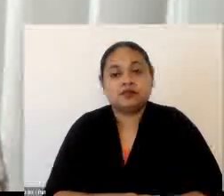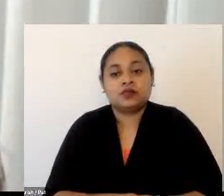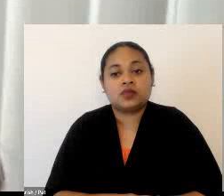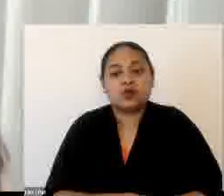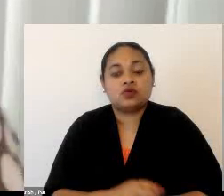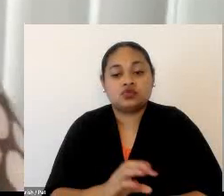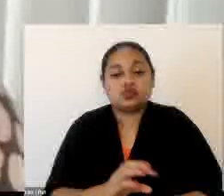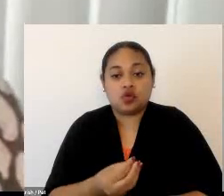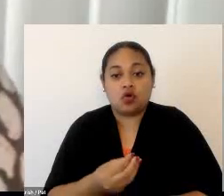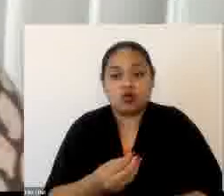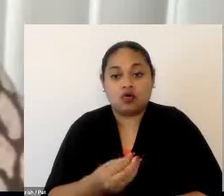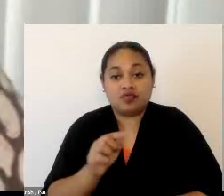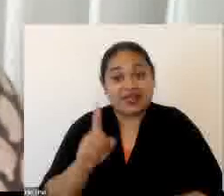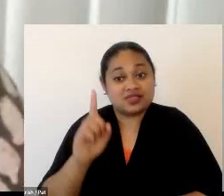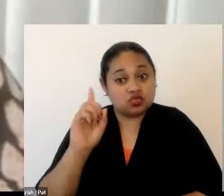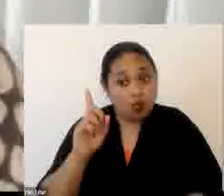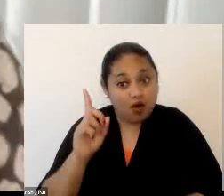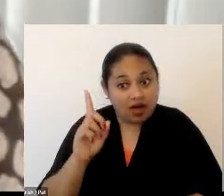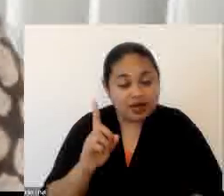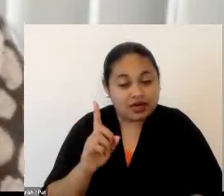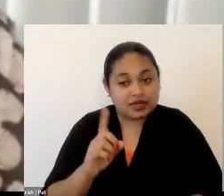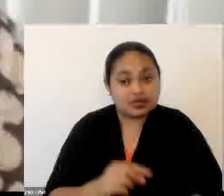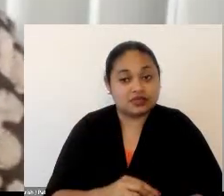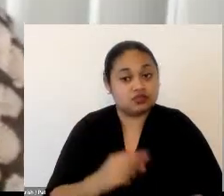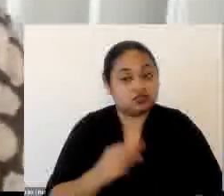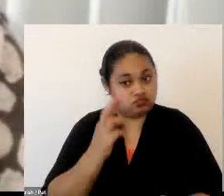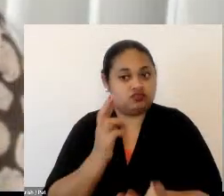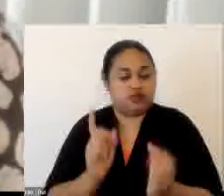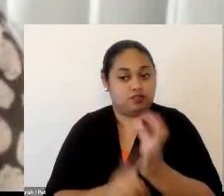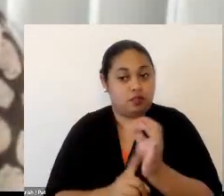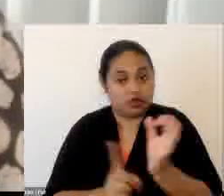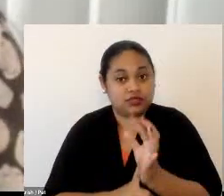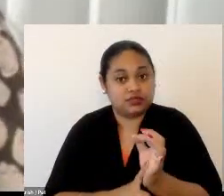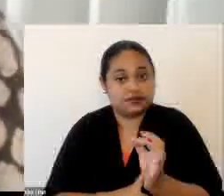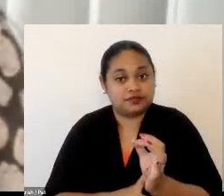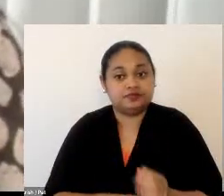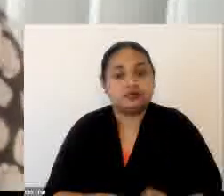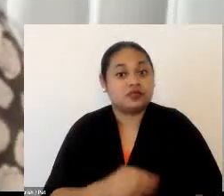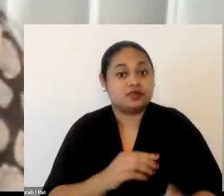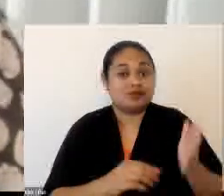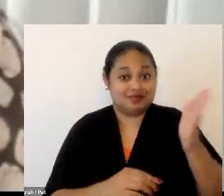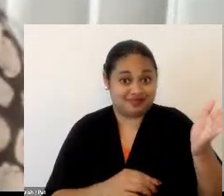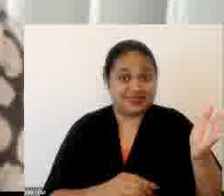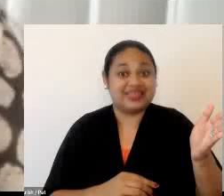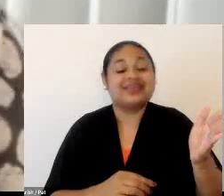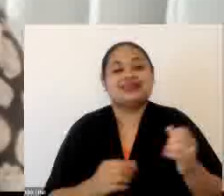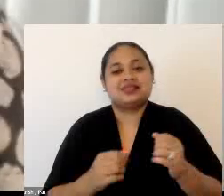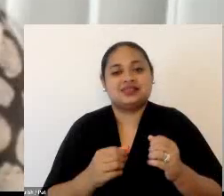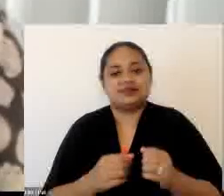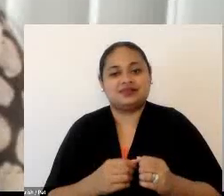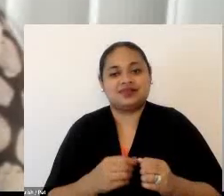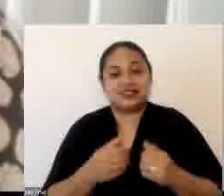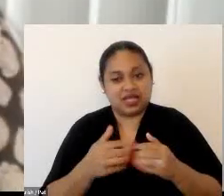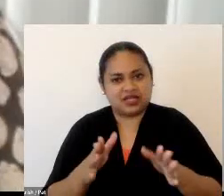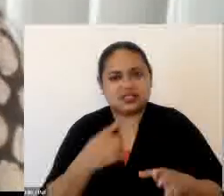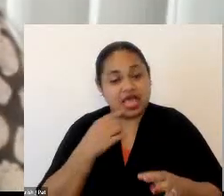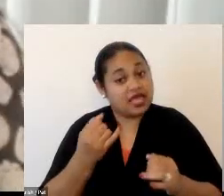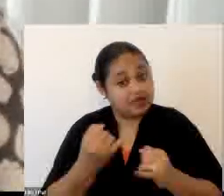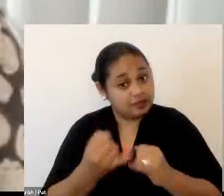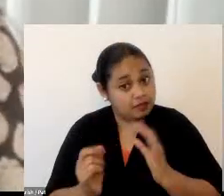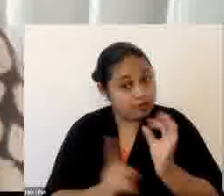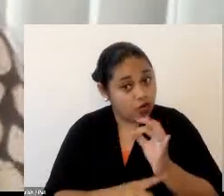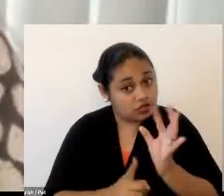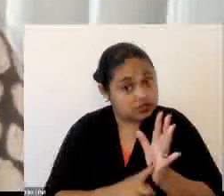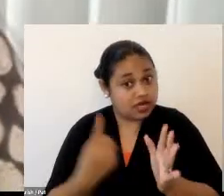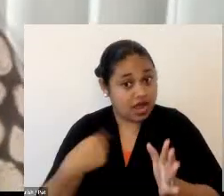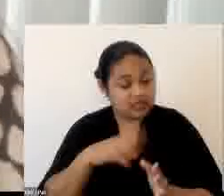And I think that's what is really crucial here, because, you know, she started by saying it's important for us to know